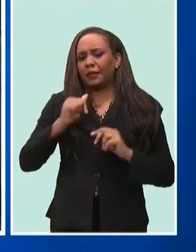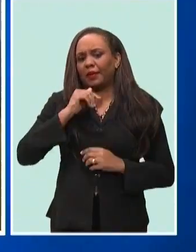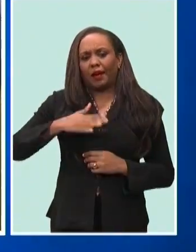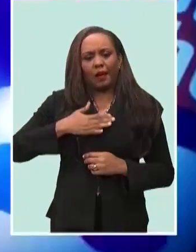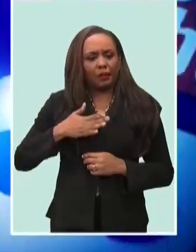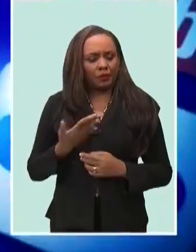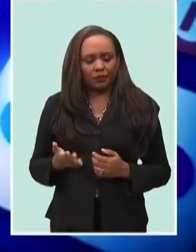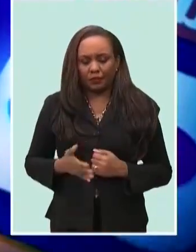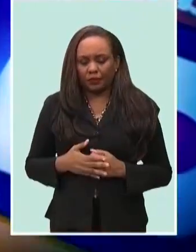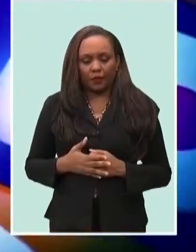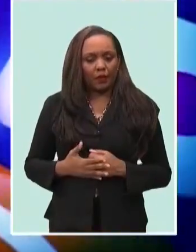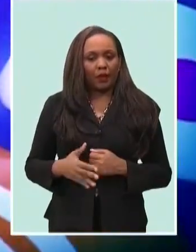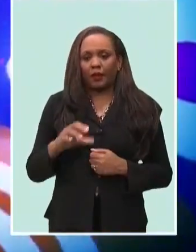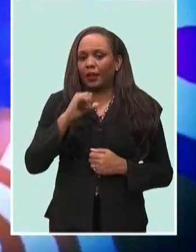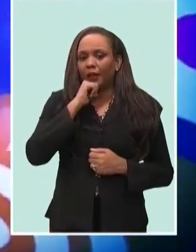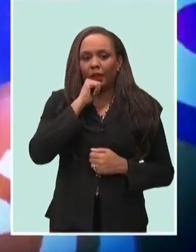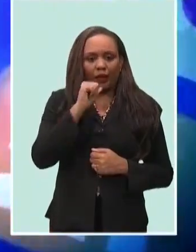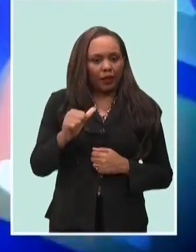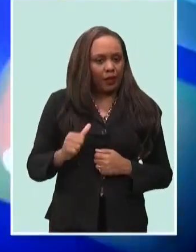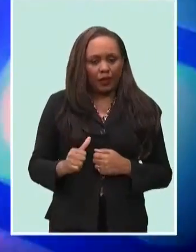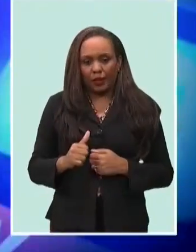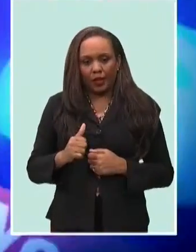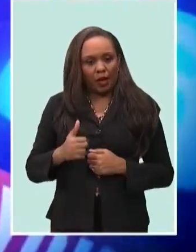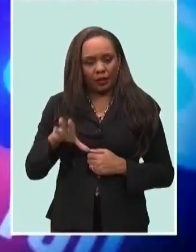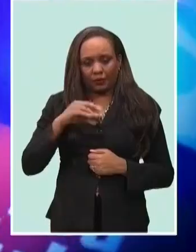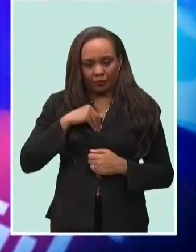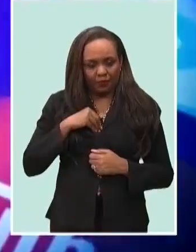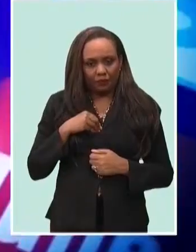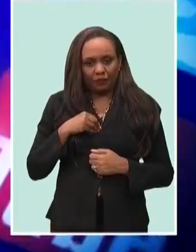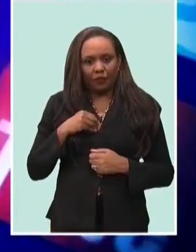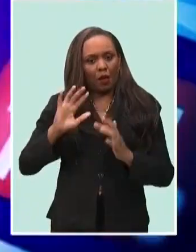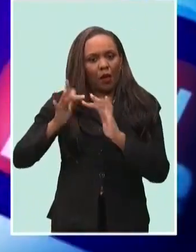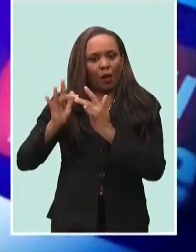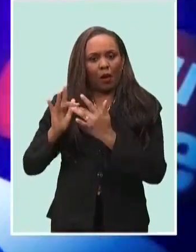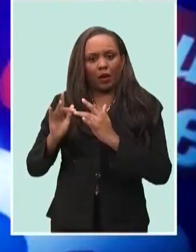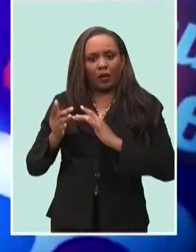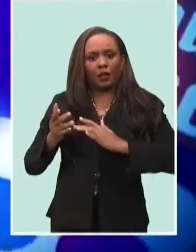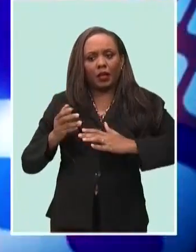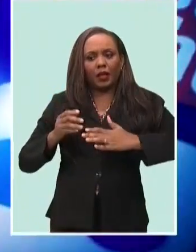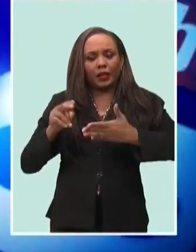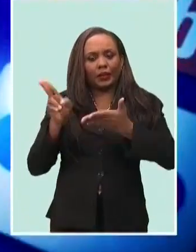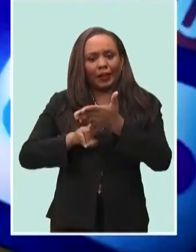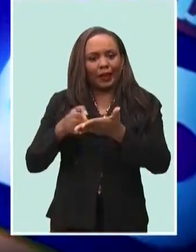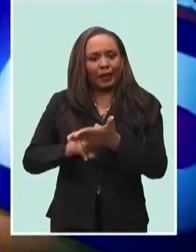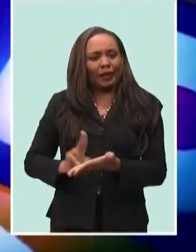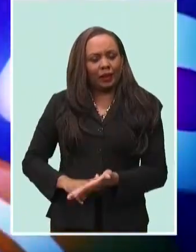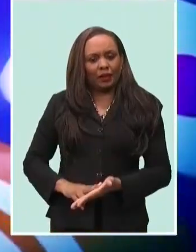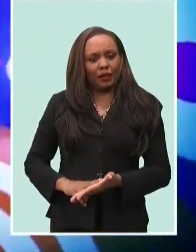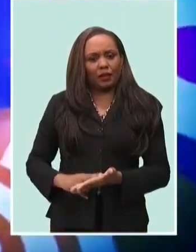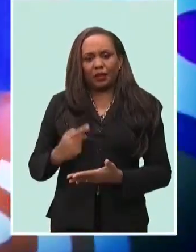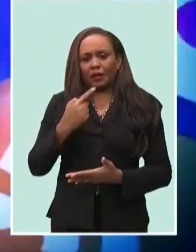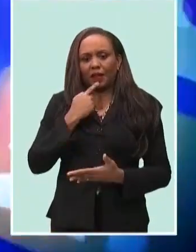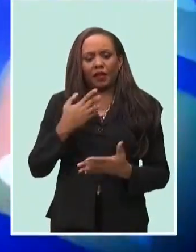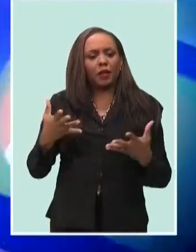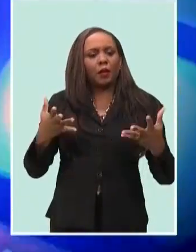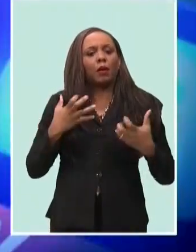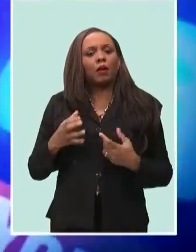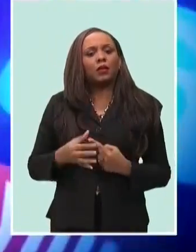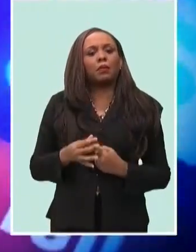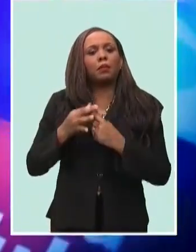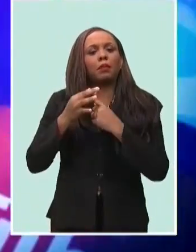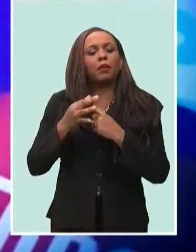and they are not taking the defeat lying down. An online petition has been launched calling for the song to be given special recognition for next